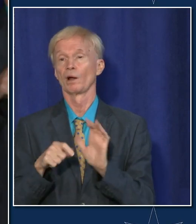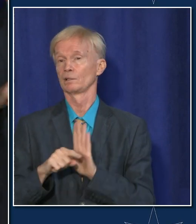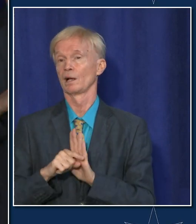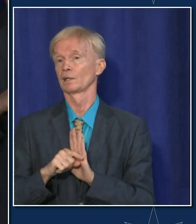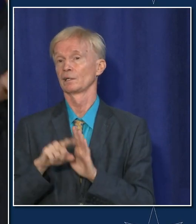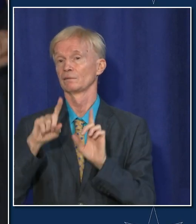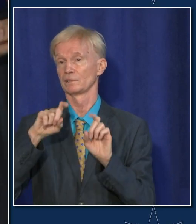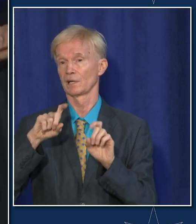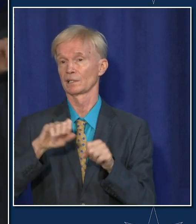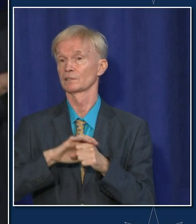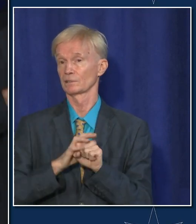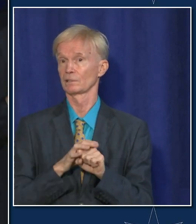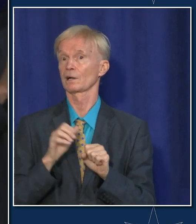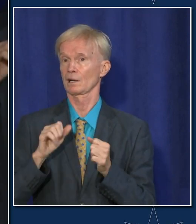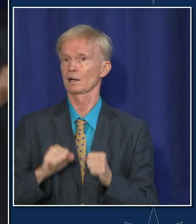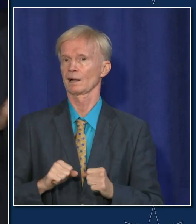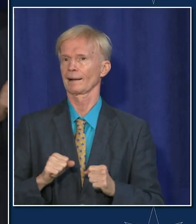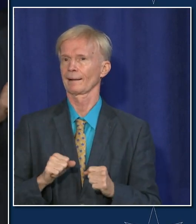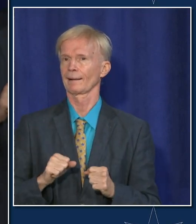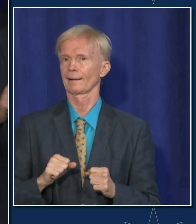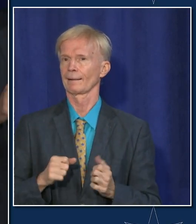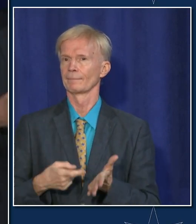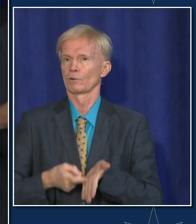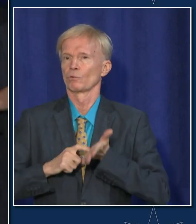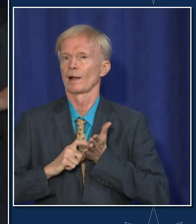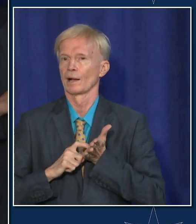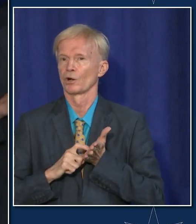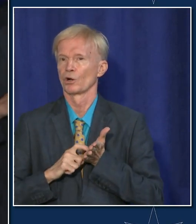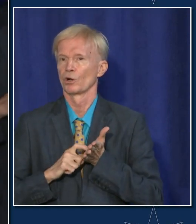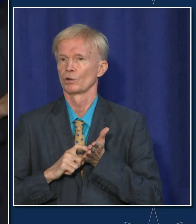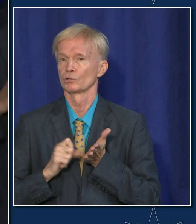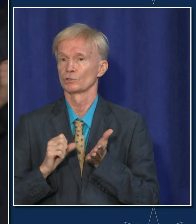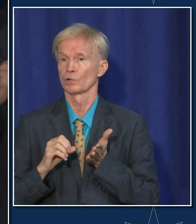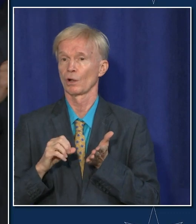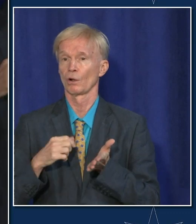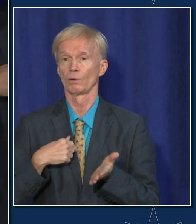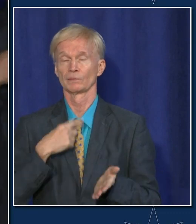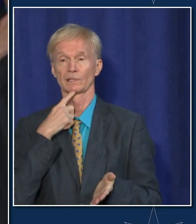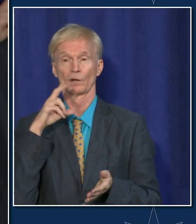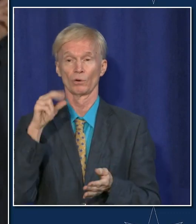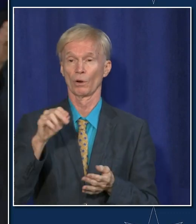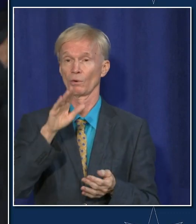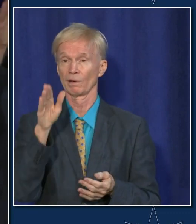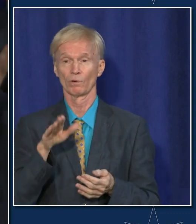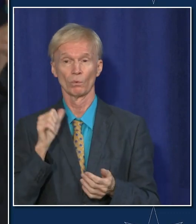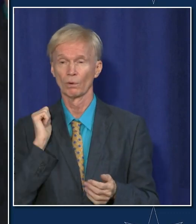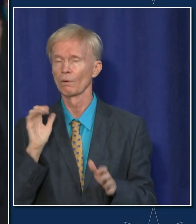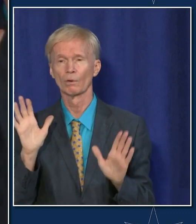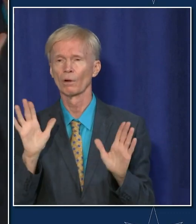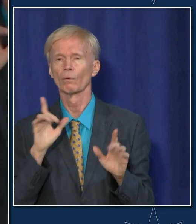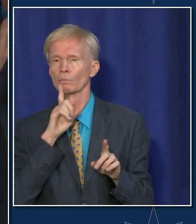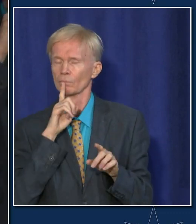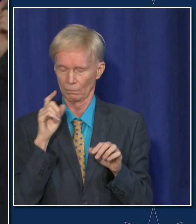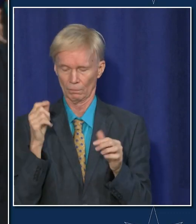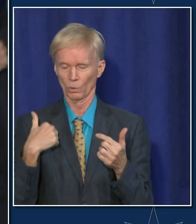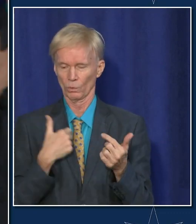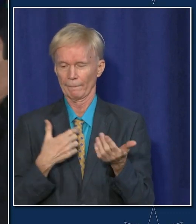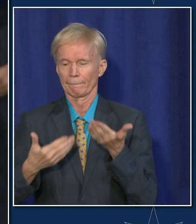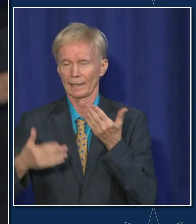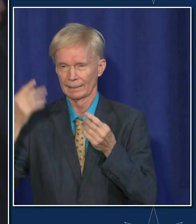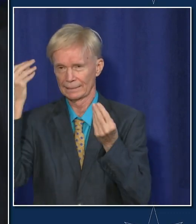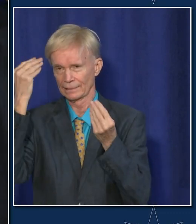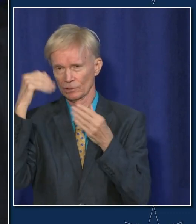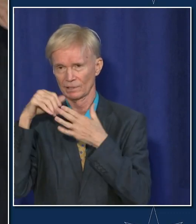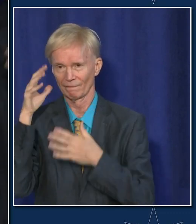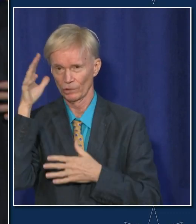test, may be something that we see required. And so I'm not taking off the table that might be something we could consider in the